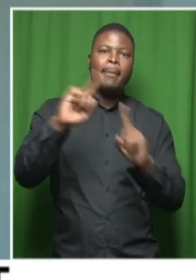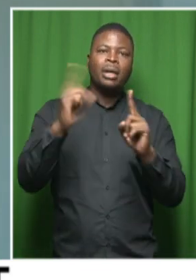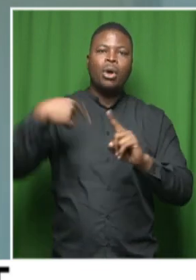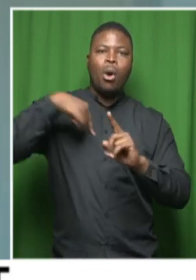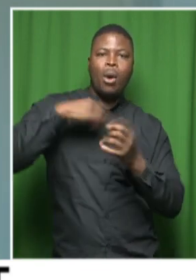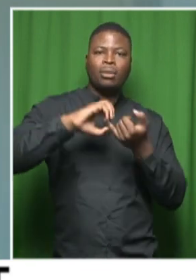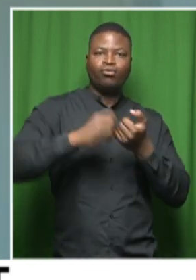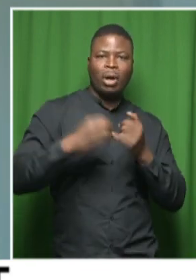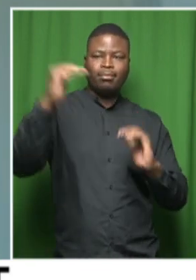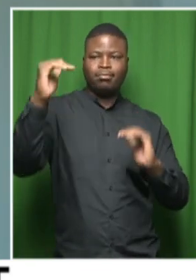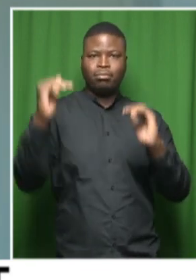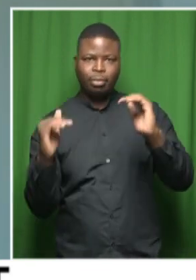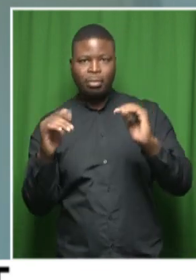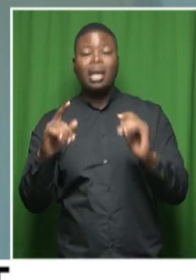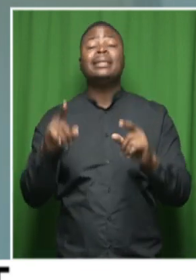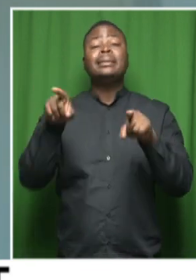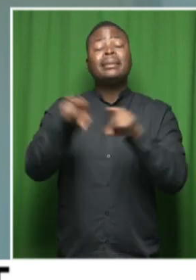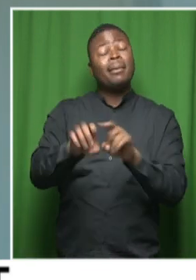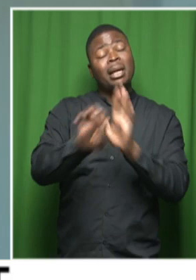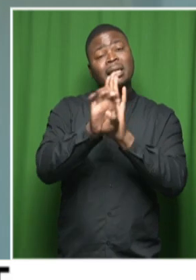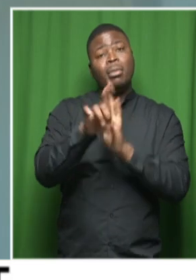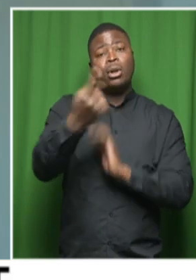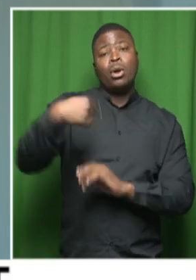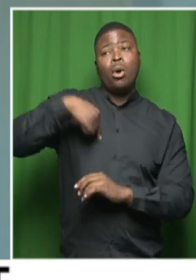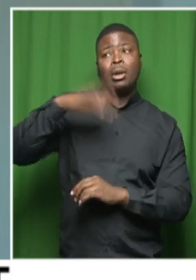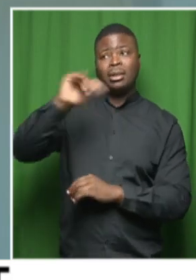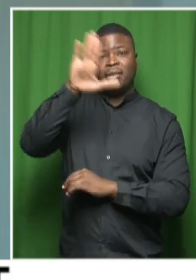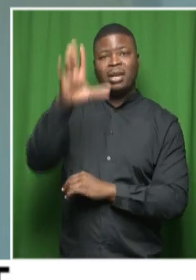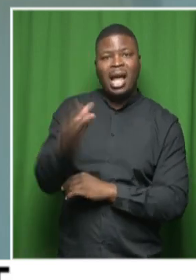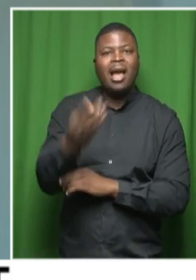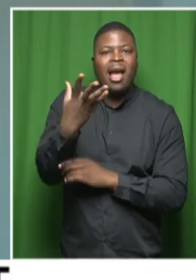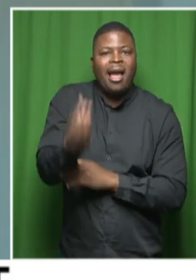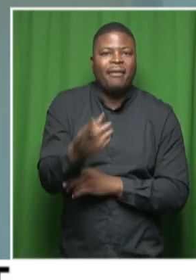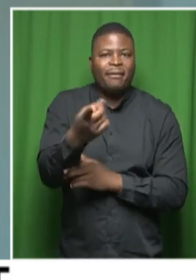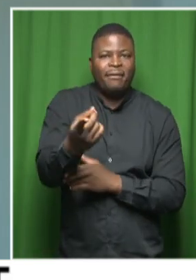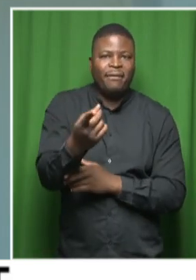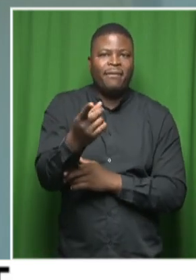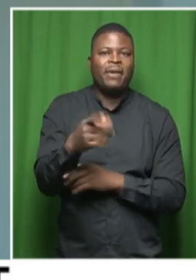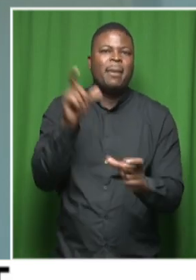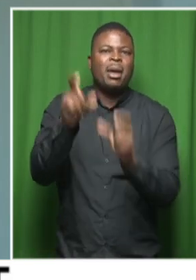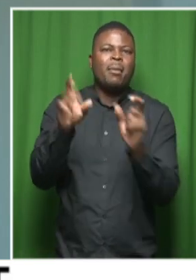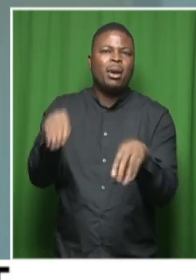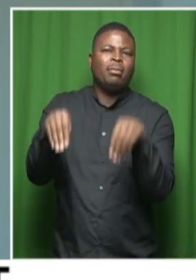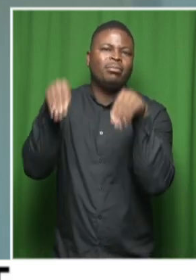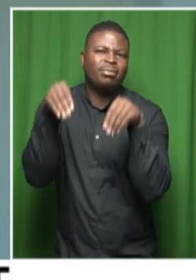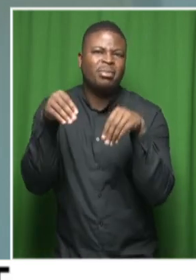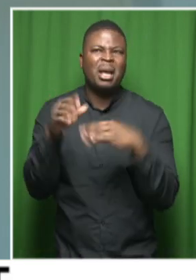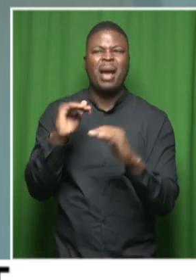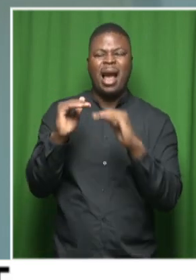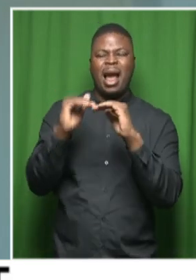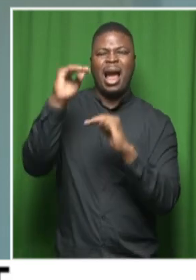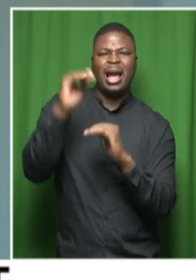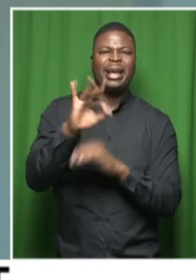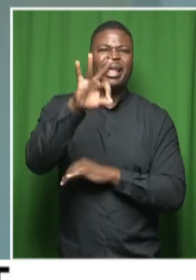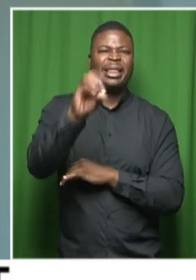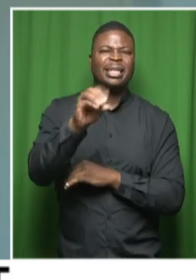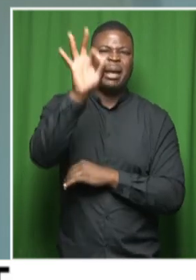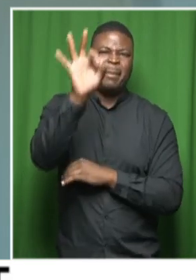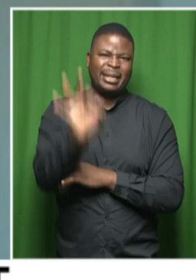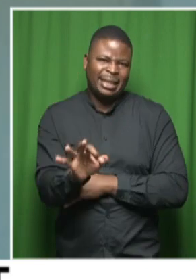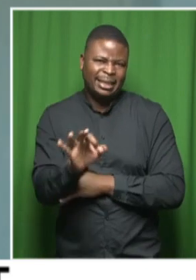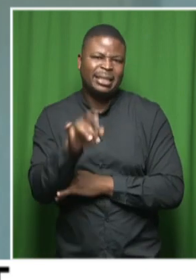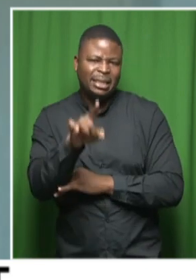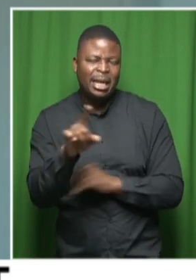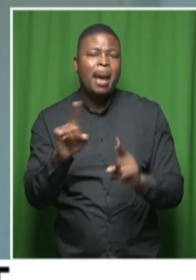have high unemployment that is above 30%, right? You actually, in addition, you because of interest rate